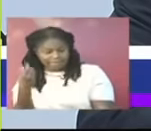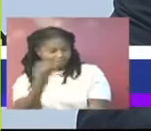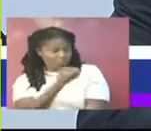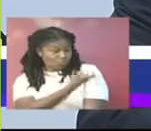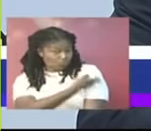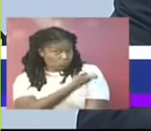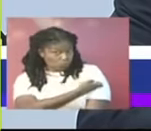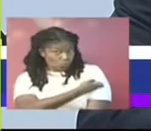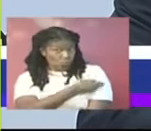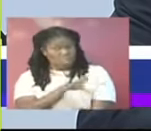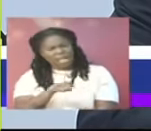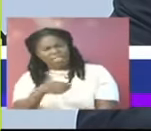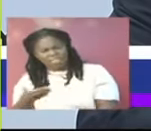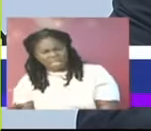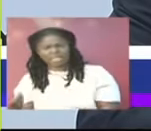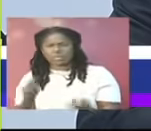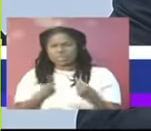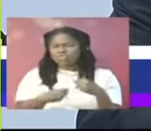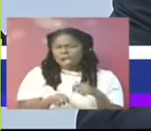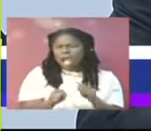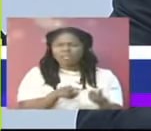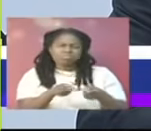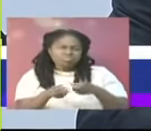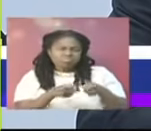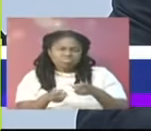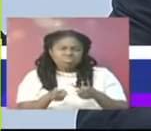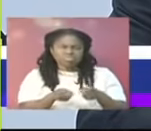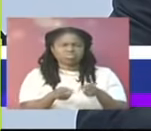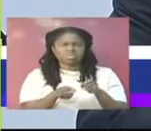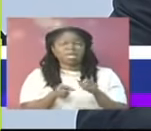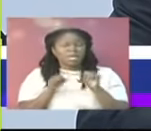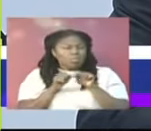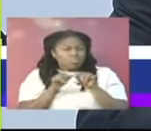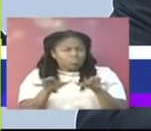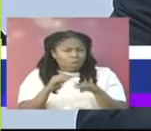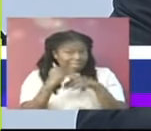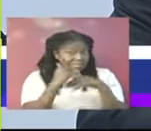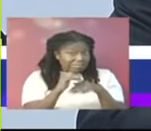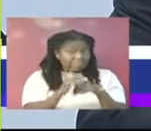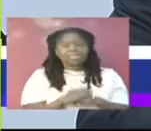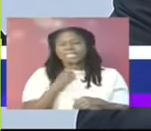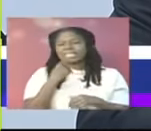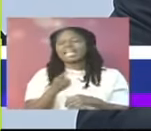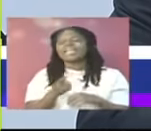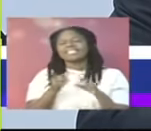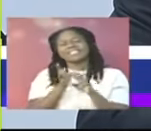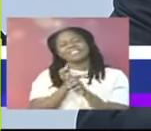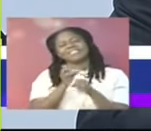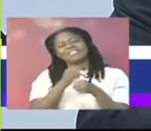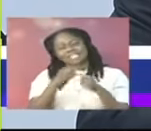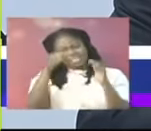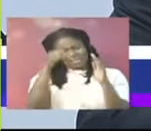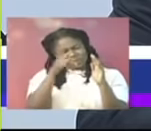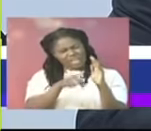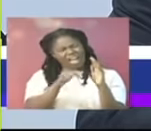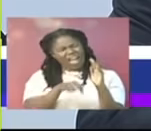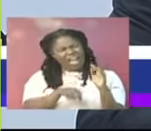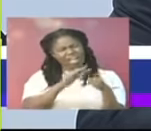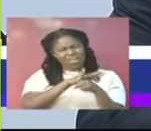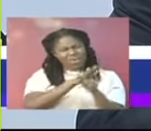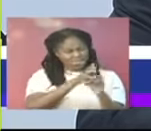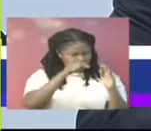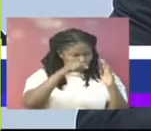factors that have been put in place to try and reduce the risk of spread. And that force has been driving the numbers of cases downward. The other